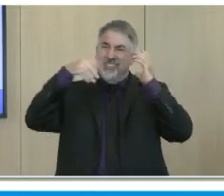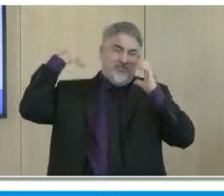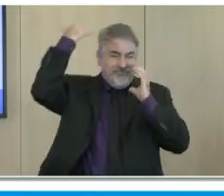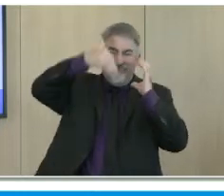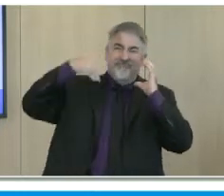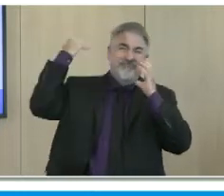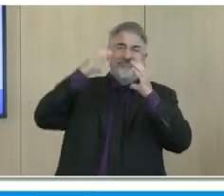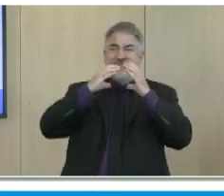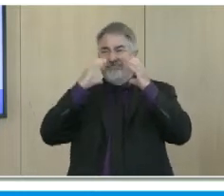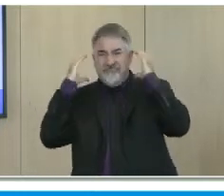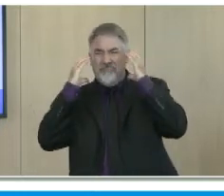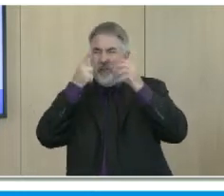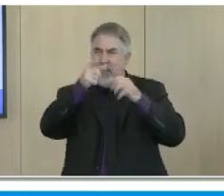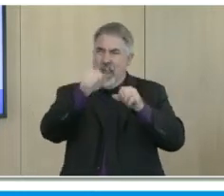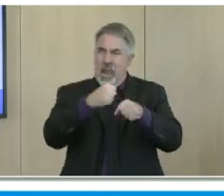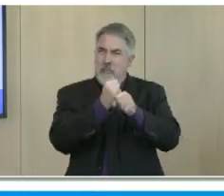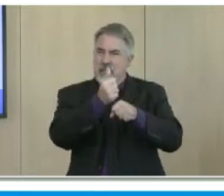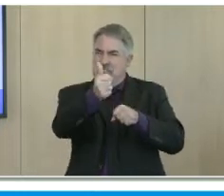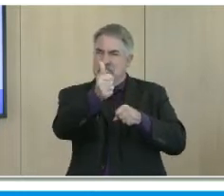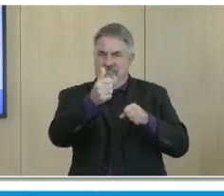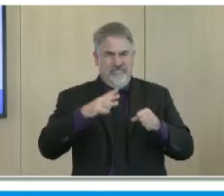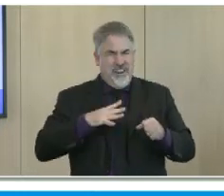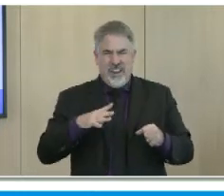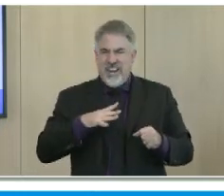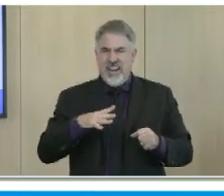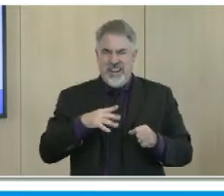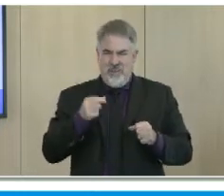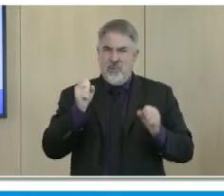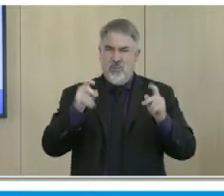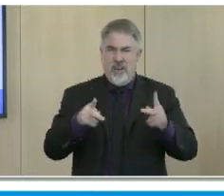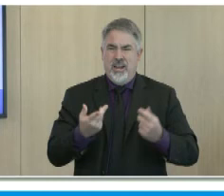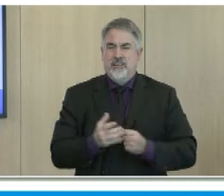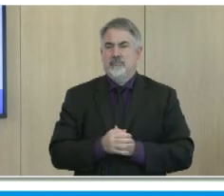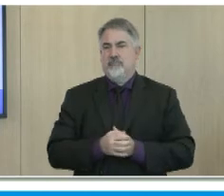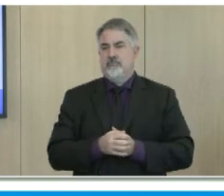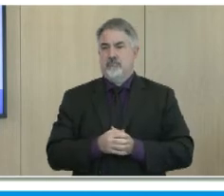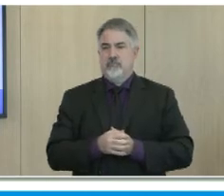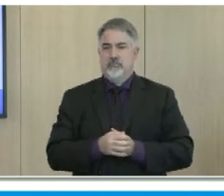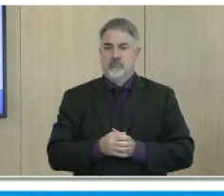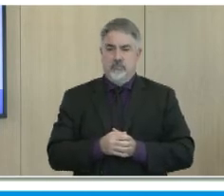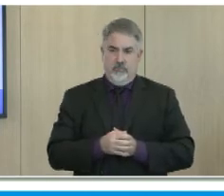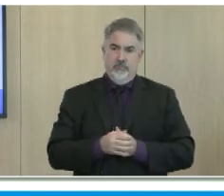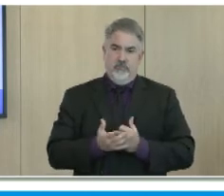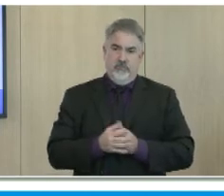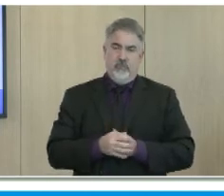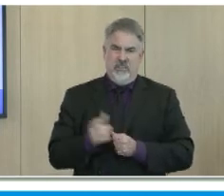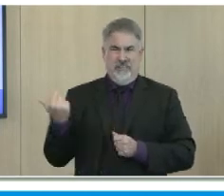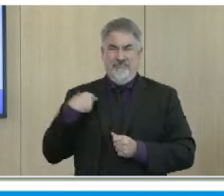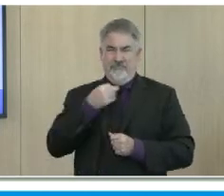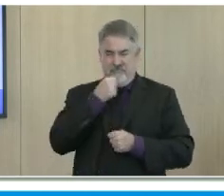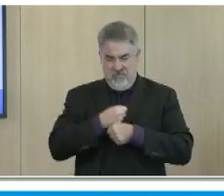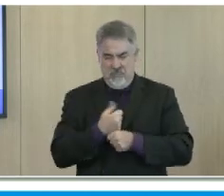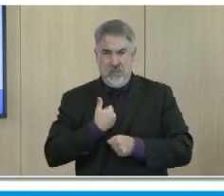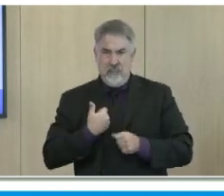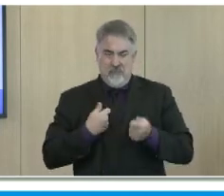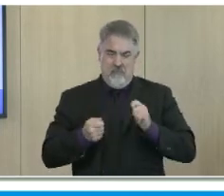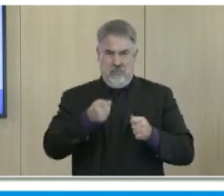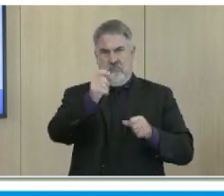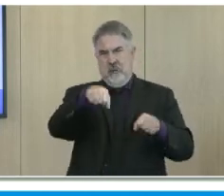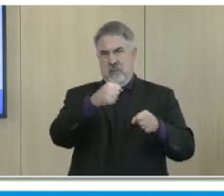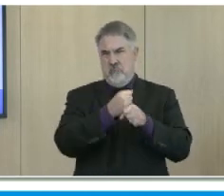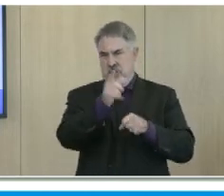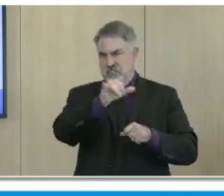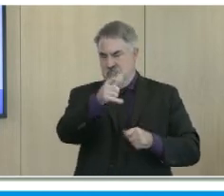something that each and every one of us can acquire or make on our own. And for the broader public, we have not issued